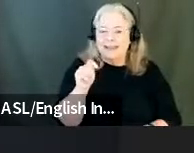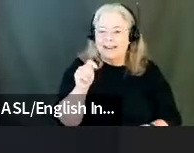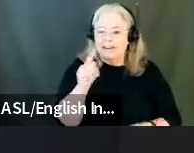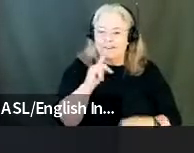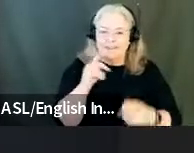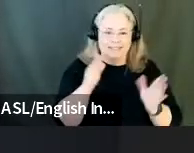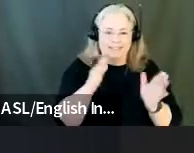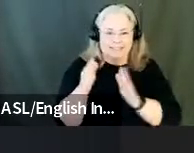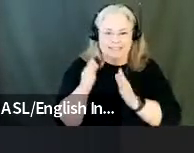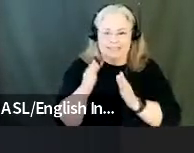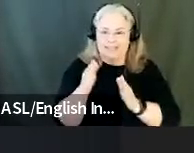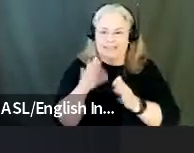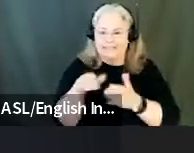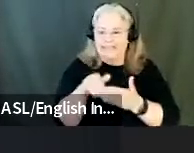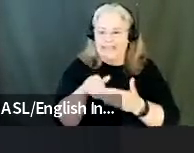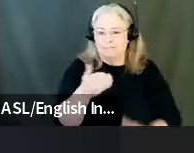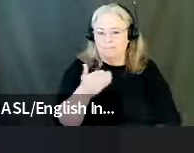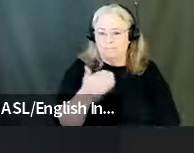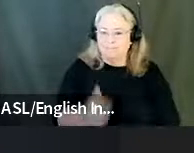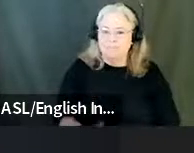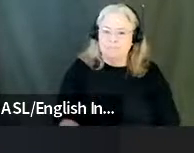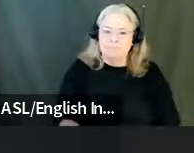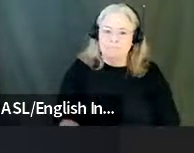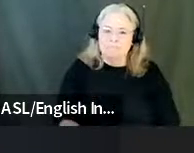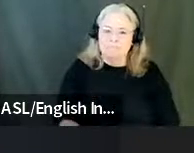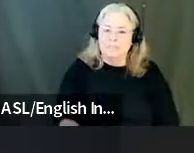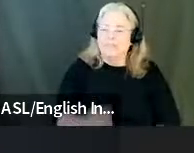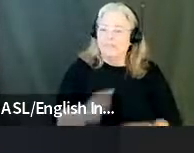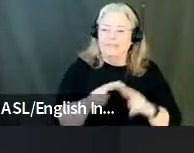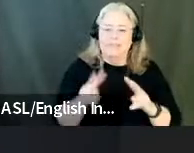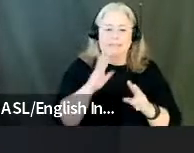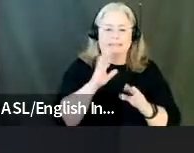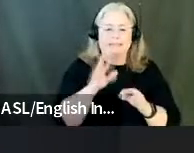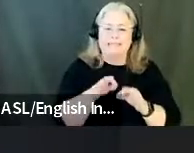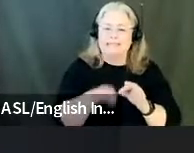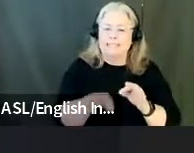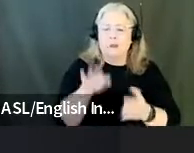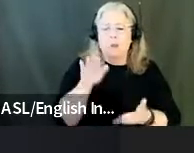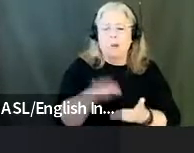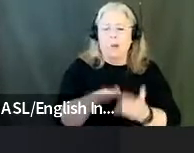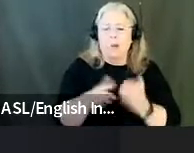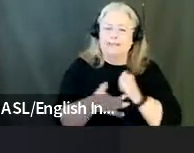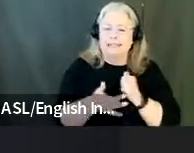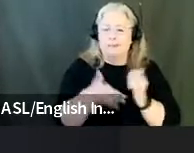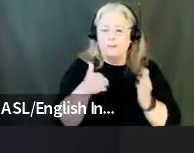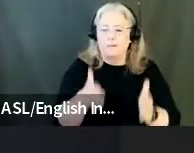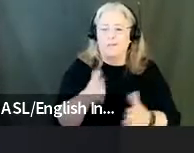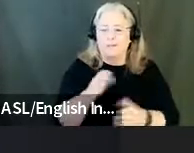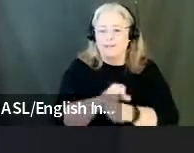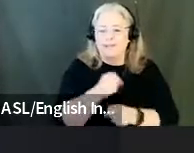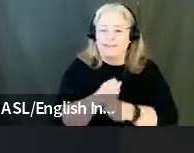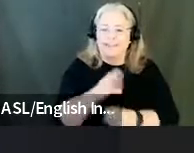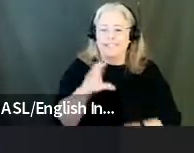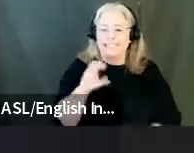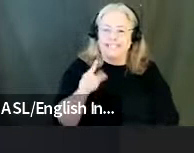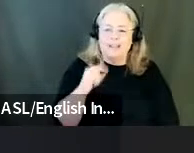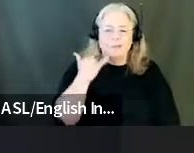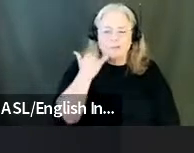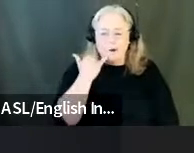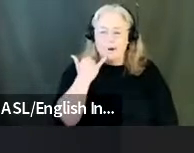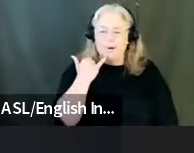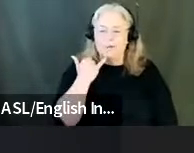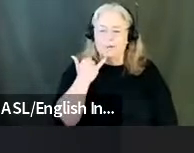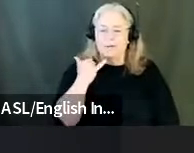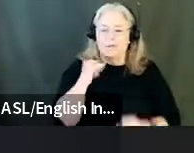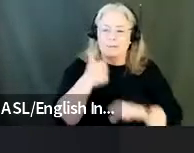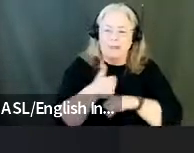slid it over the center. So just a very simple, low-tech way of creating a cell phone mount for doing